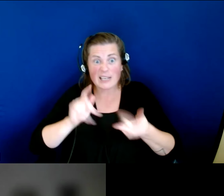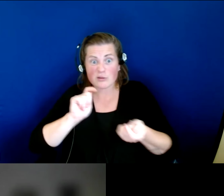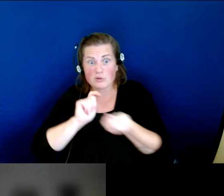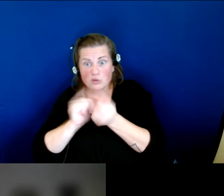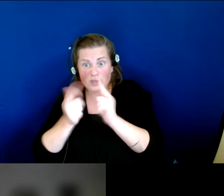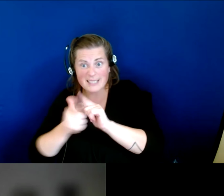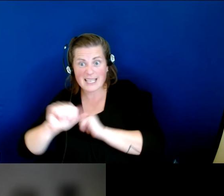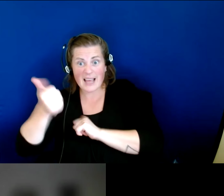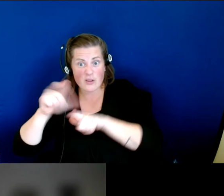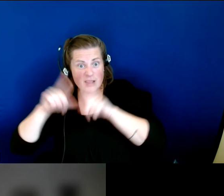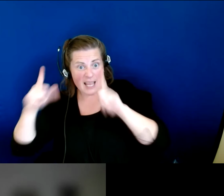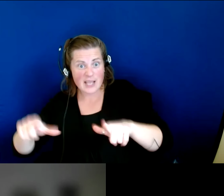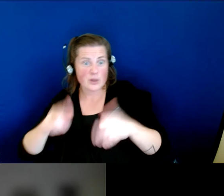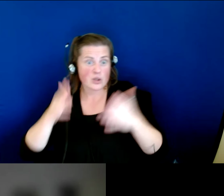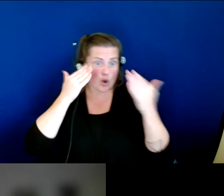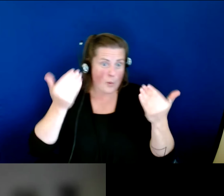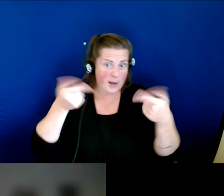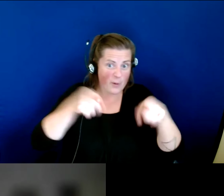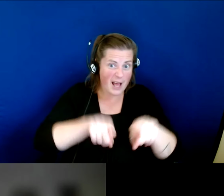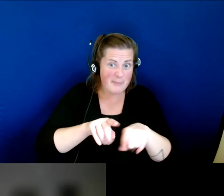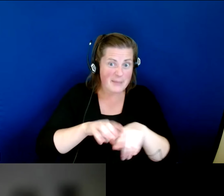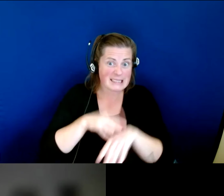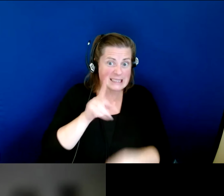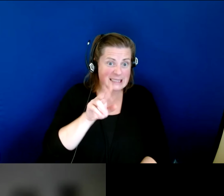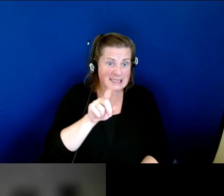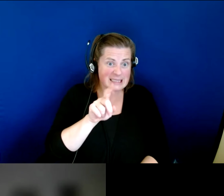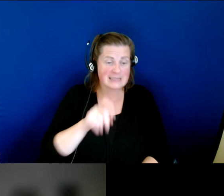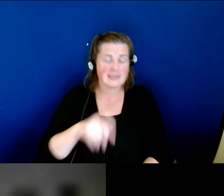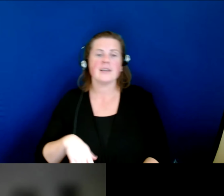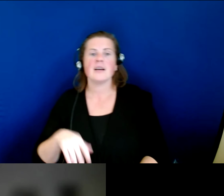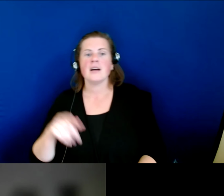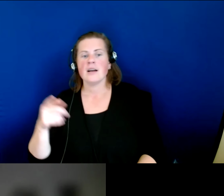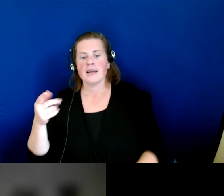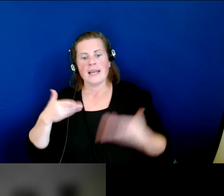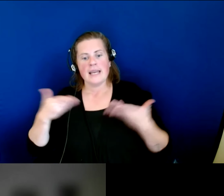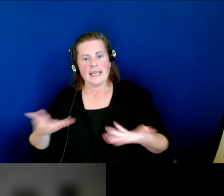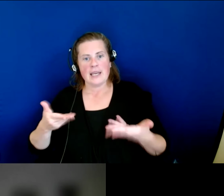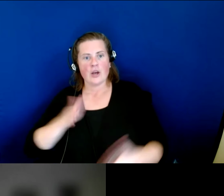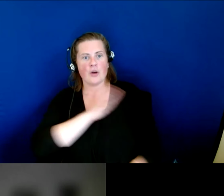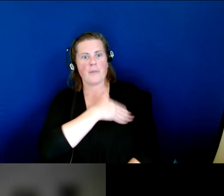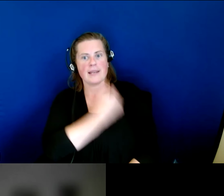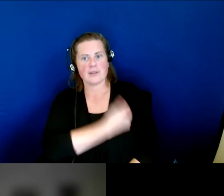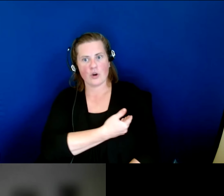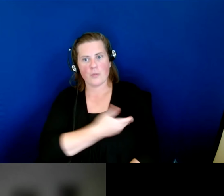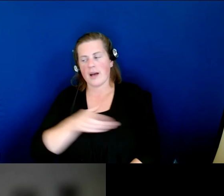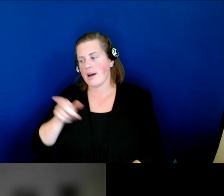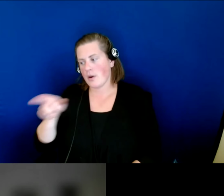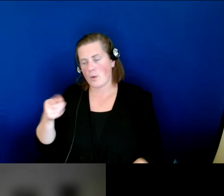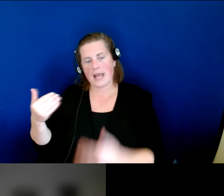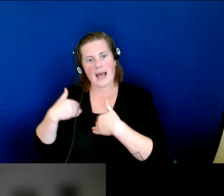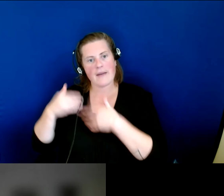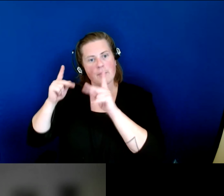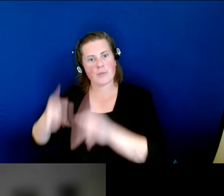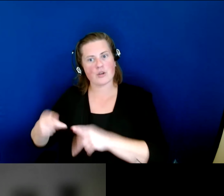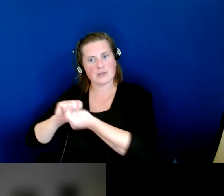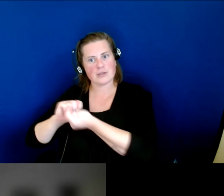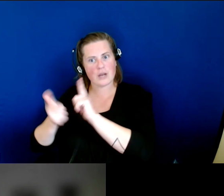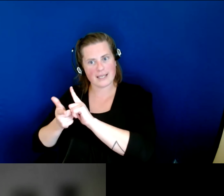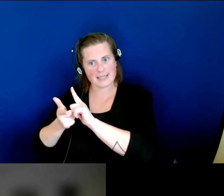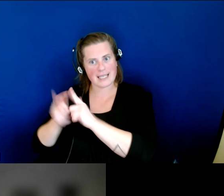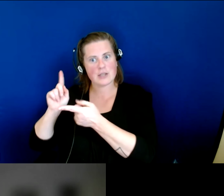accomplish? So far, we have been working with someone here in Manitoba to translate it into